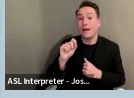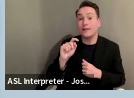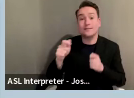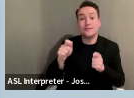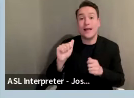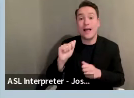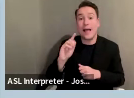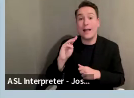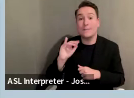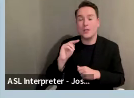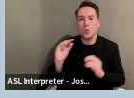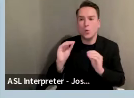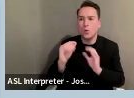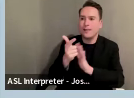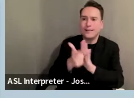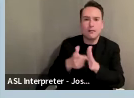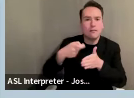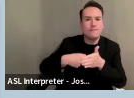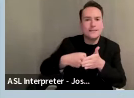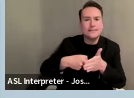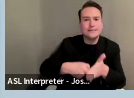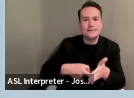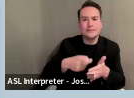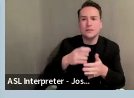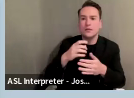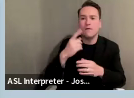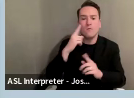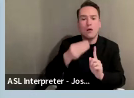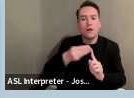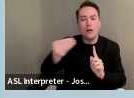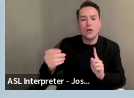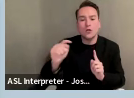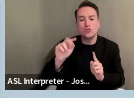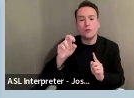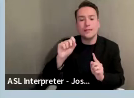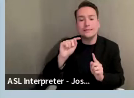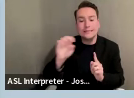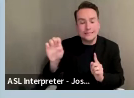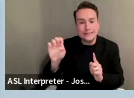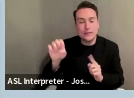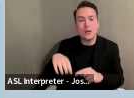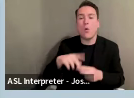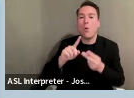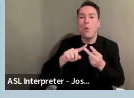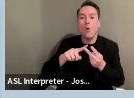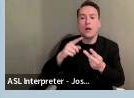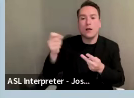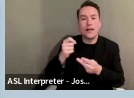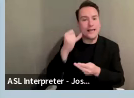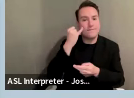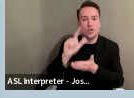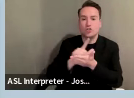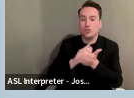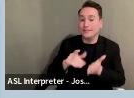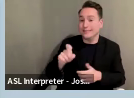statutorily guaranteed fees to the successor trustee or to their attorney if an attorney is needed. Sometimes when